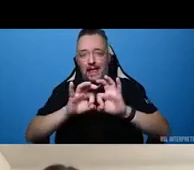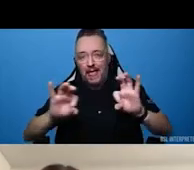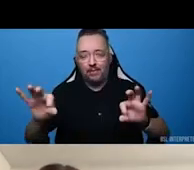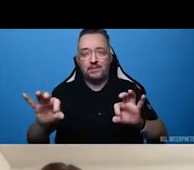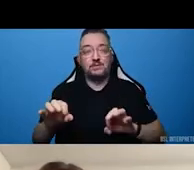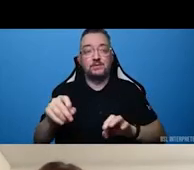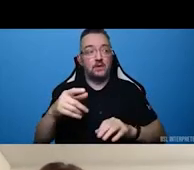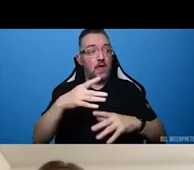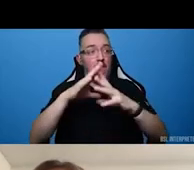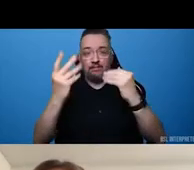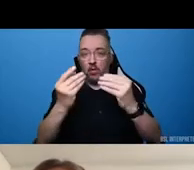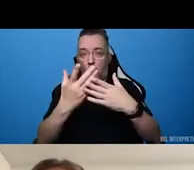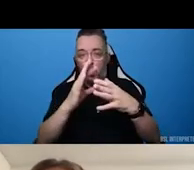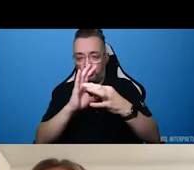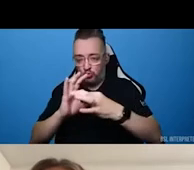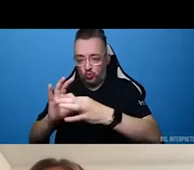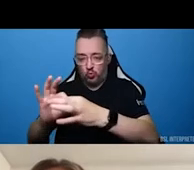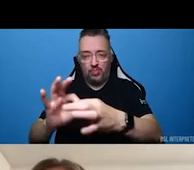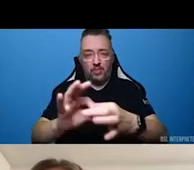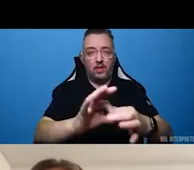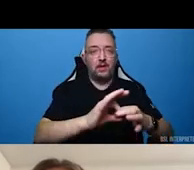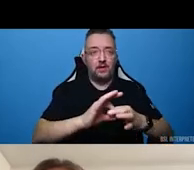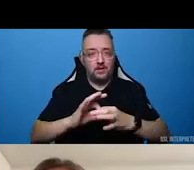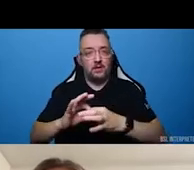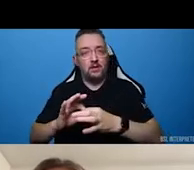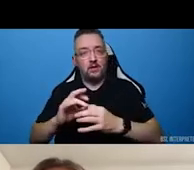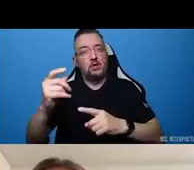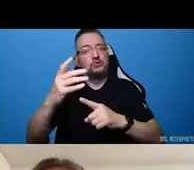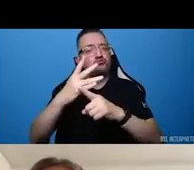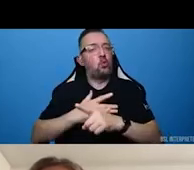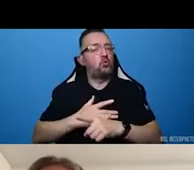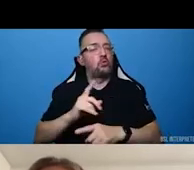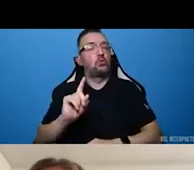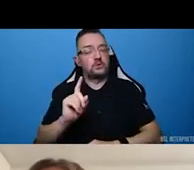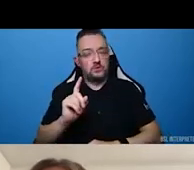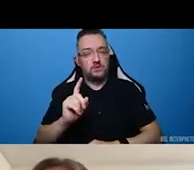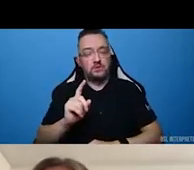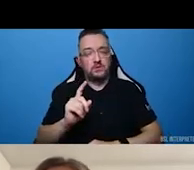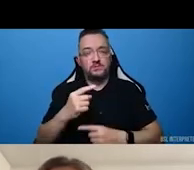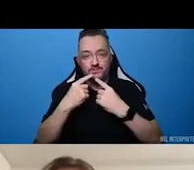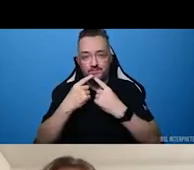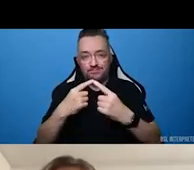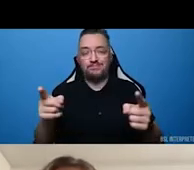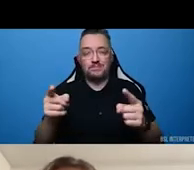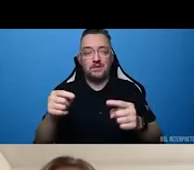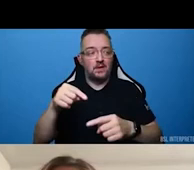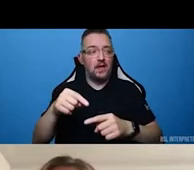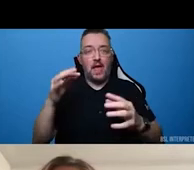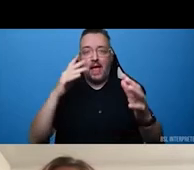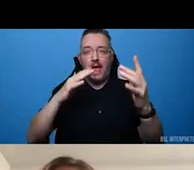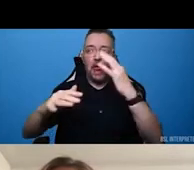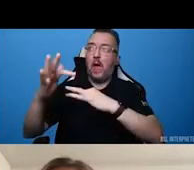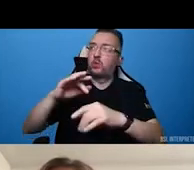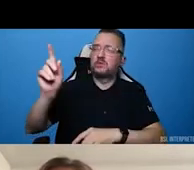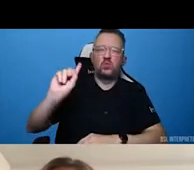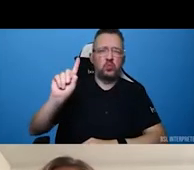work together toward a narrative that reveals to the audience, the conceit of the cloud, that is